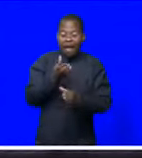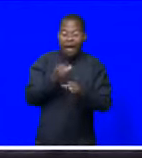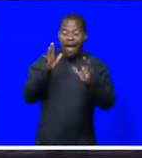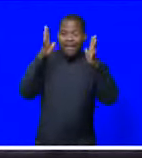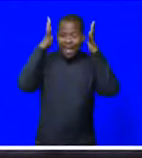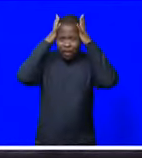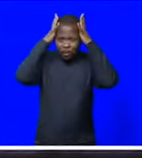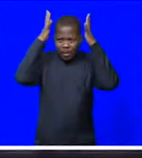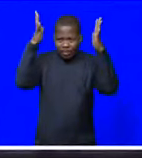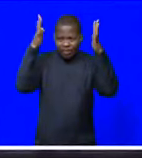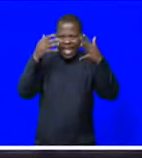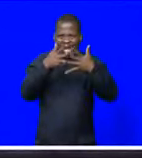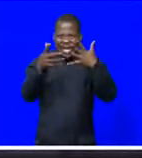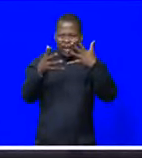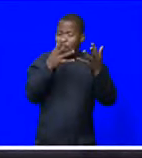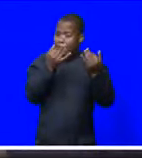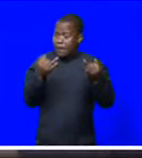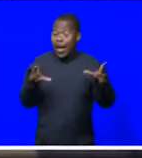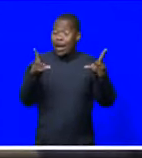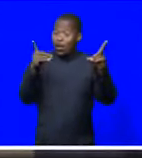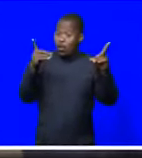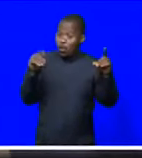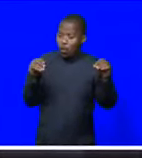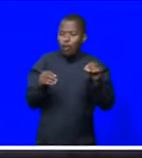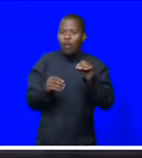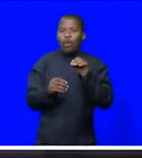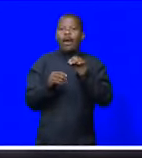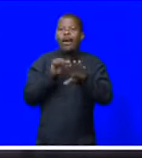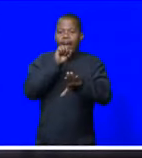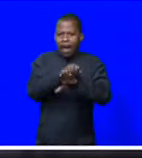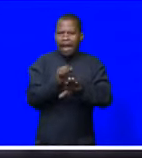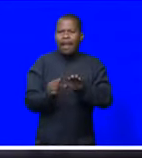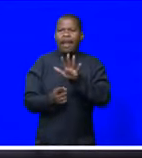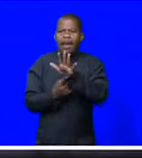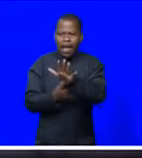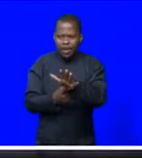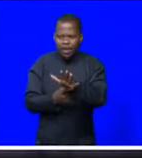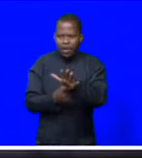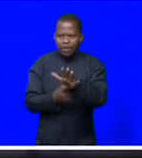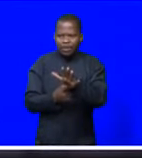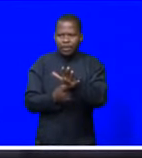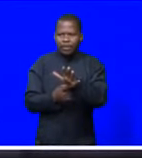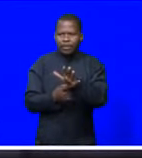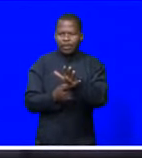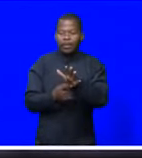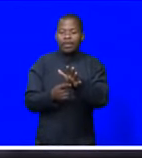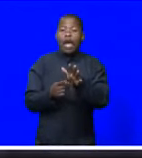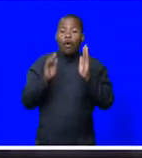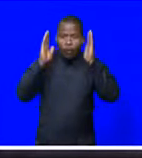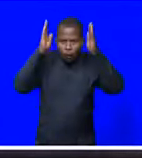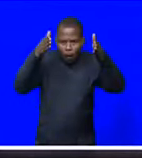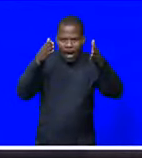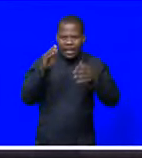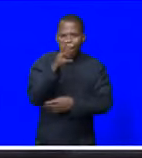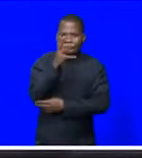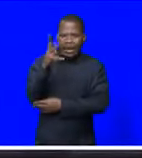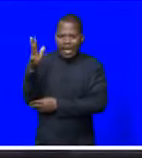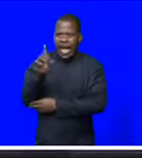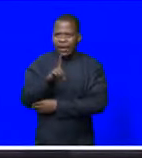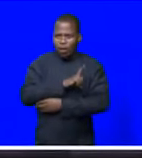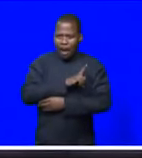neti banzakanye netinto letinyenti ikakhulu etinsabeni tekokuthi asesibuke lete mahlatsi ngoba